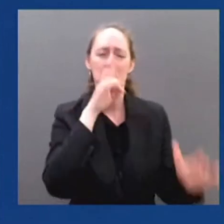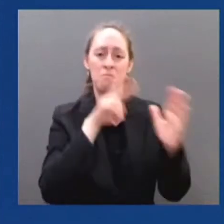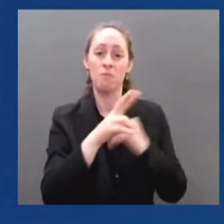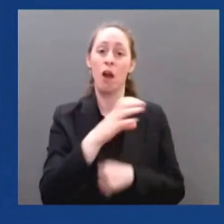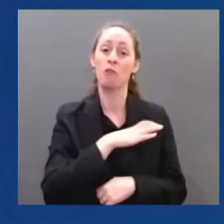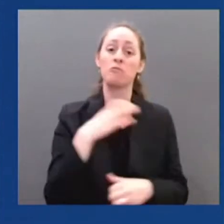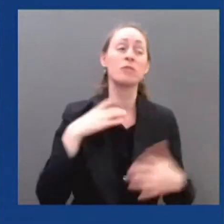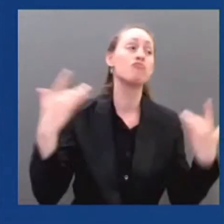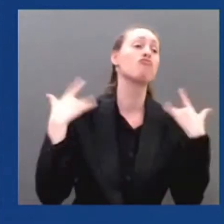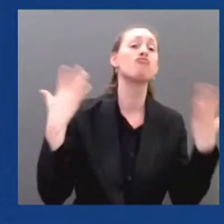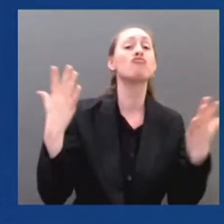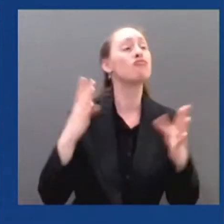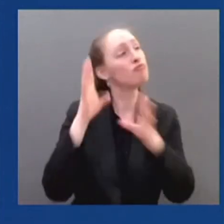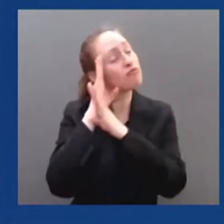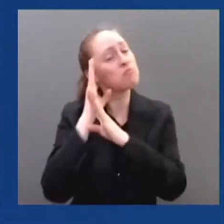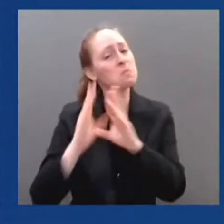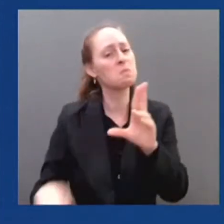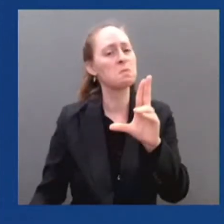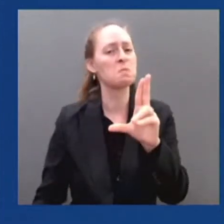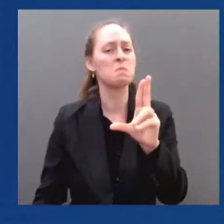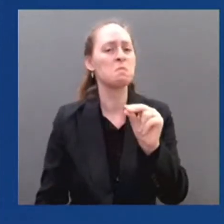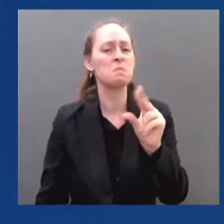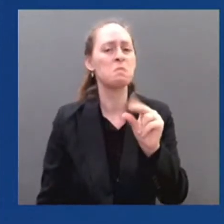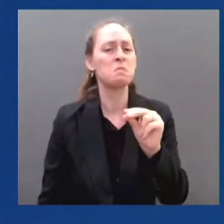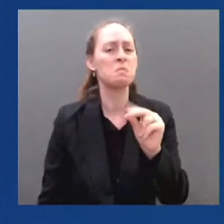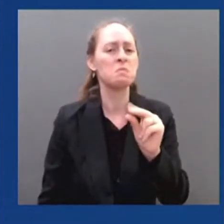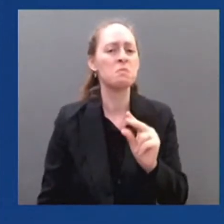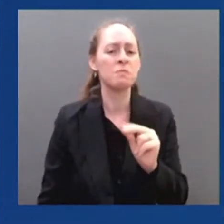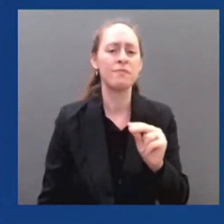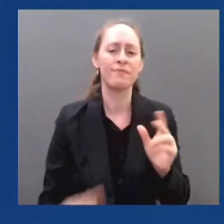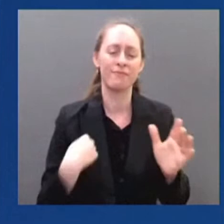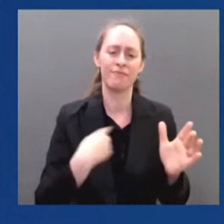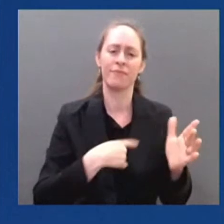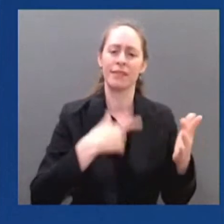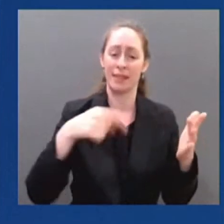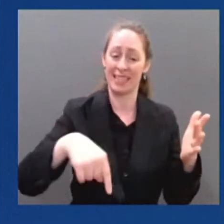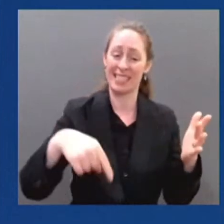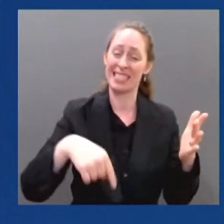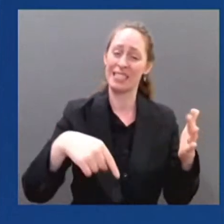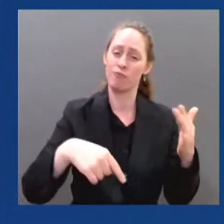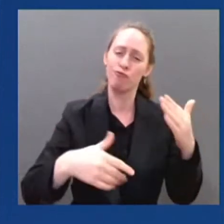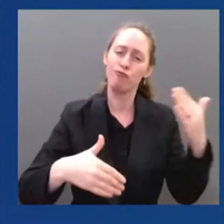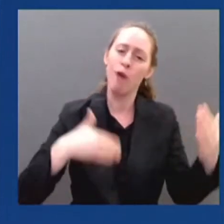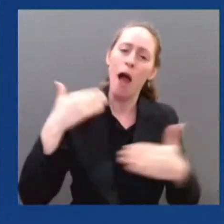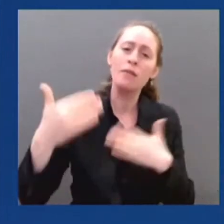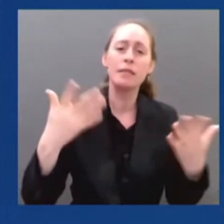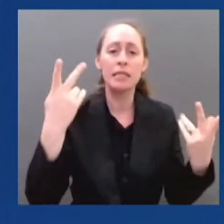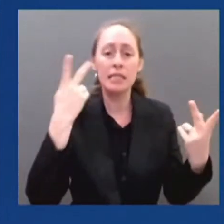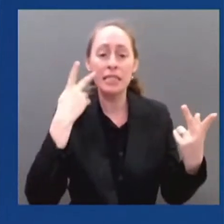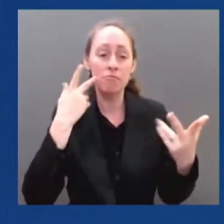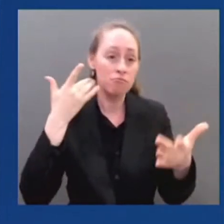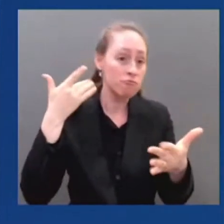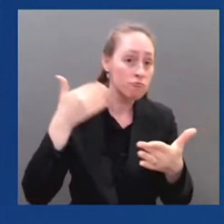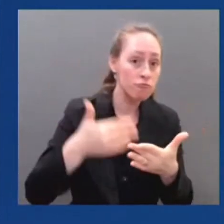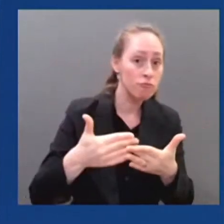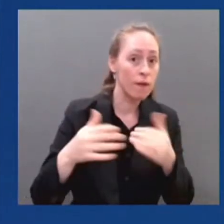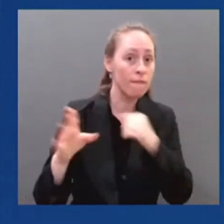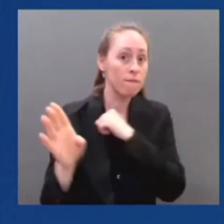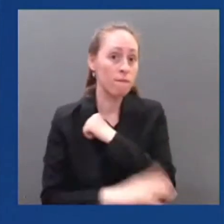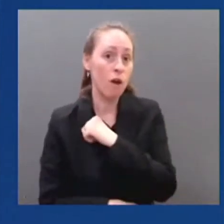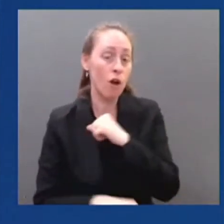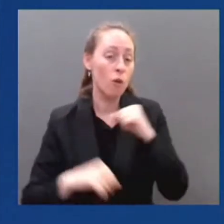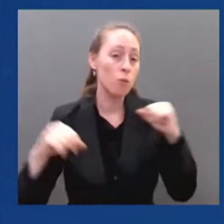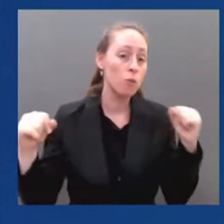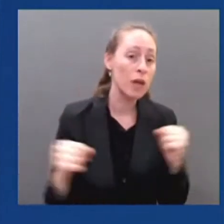so much progress, and as we are looking into a fall and winter with a new generation of vaccines, I don't believe Congress will walk away and